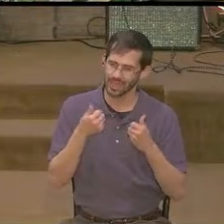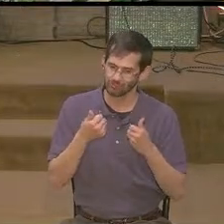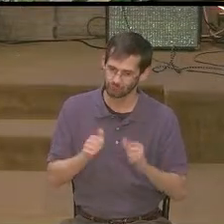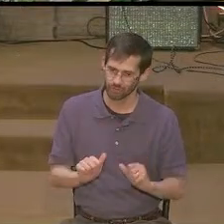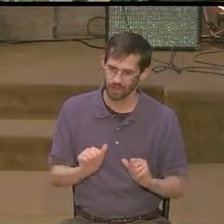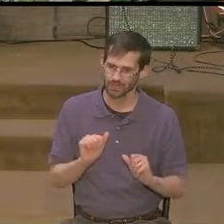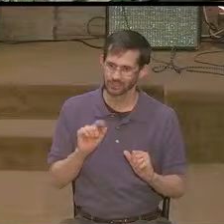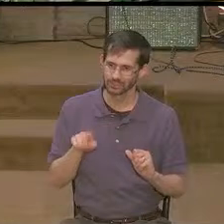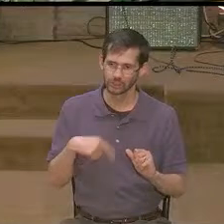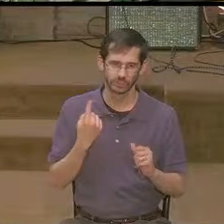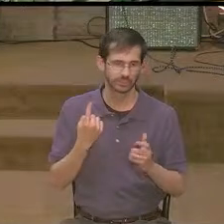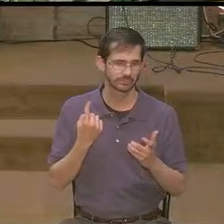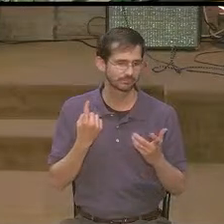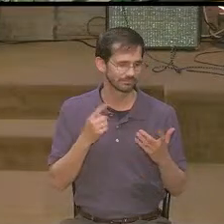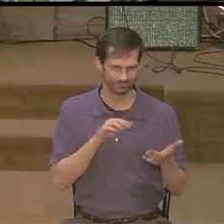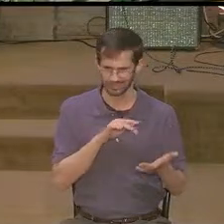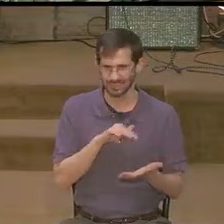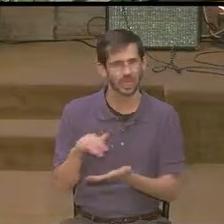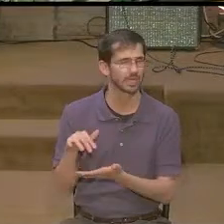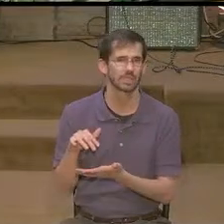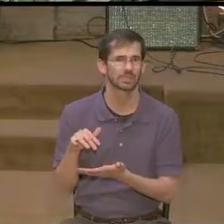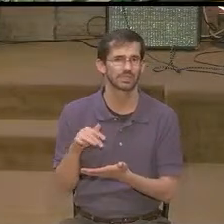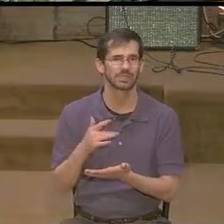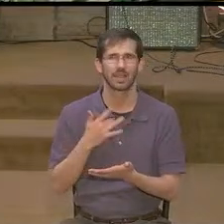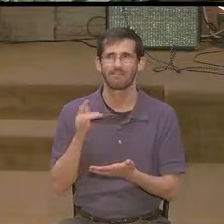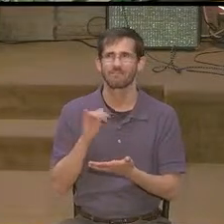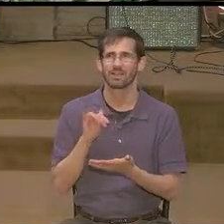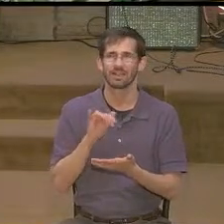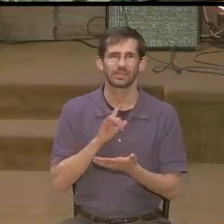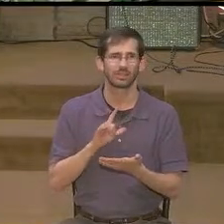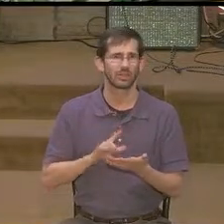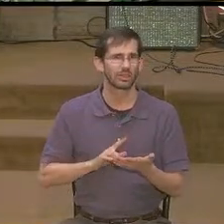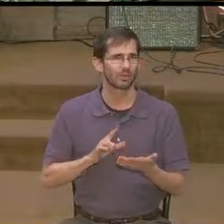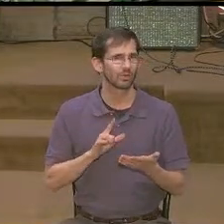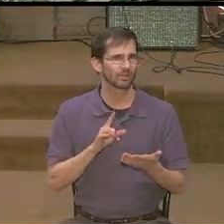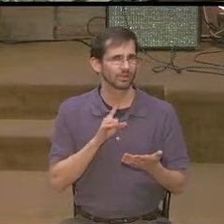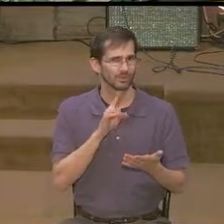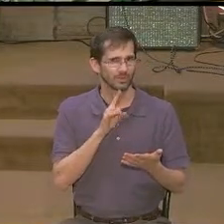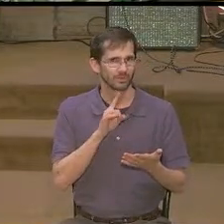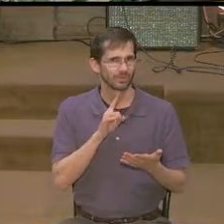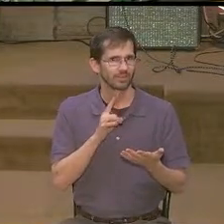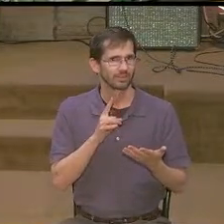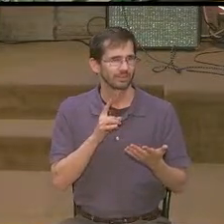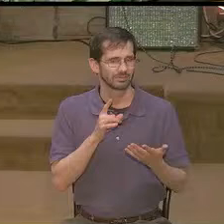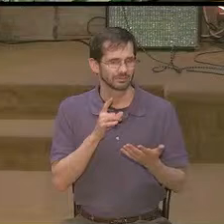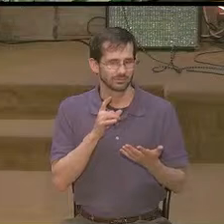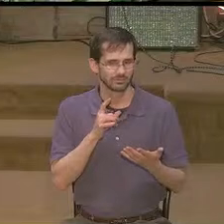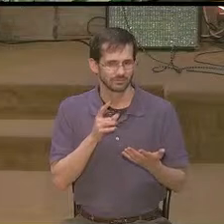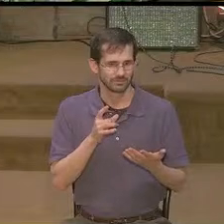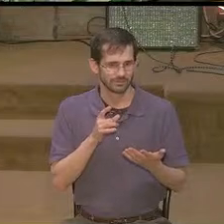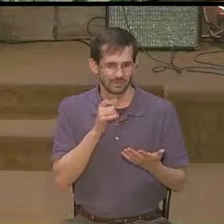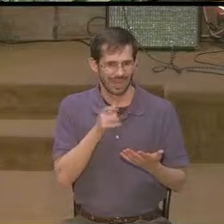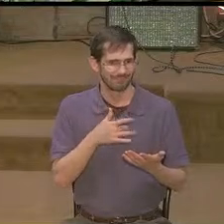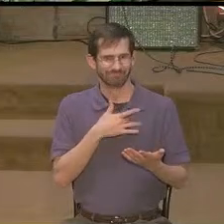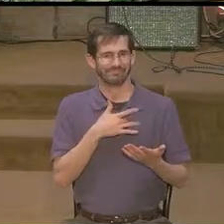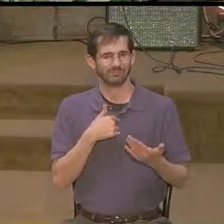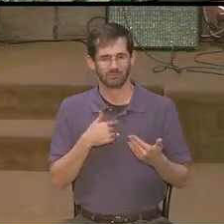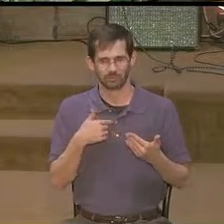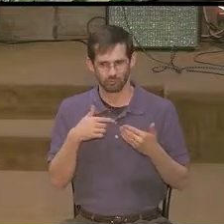I tried today to just... study, if you will, and I just felt like the Lord wasn't taking me down that path. Y'all know I'm a studier. I mean, I was here